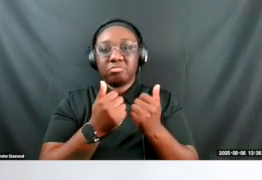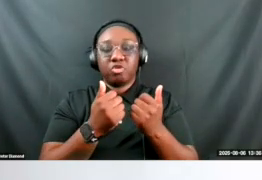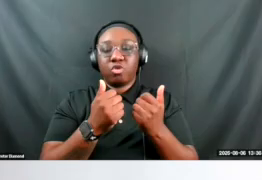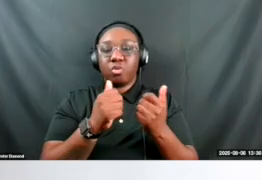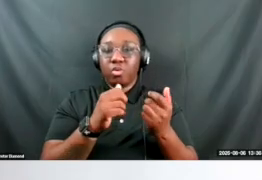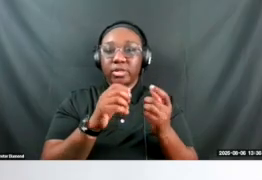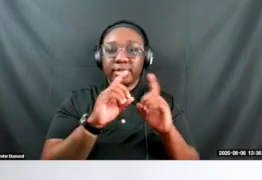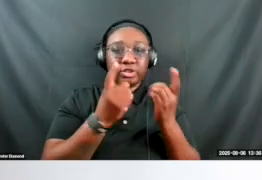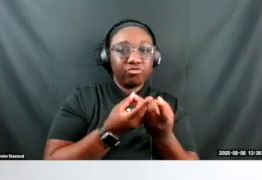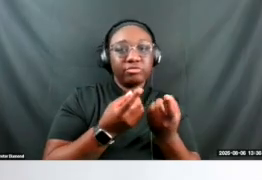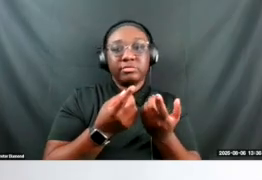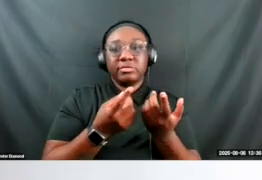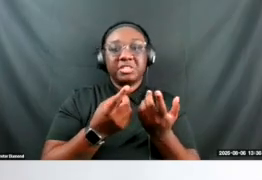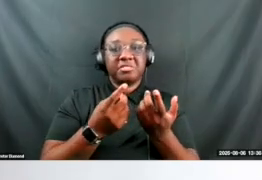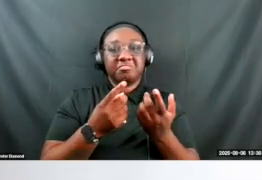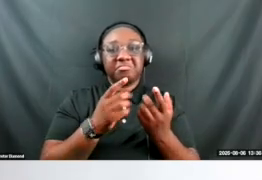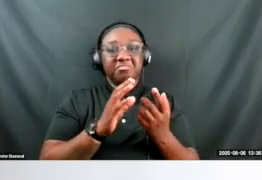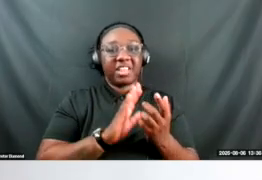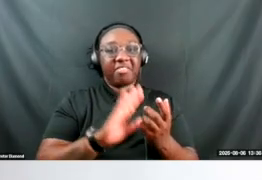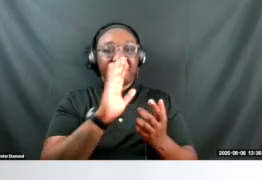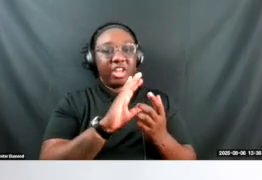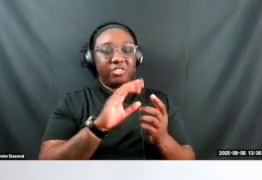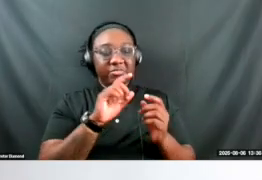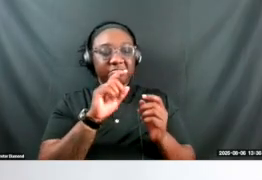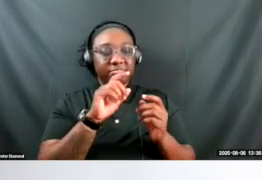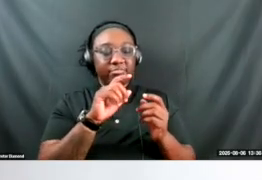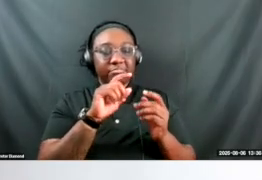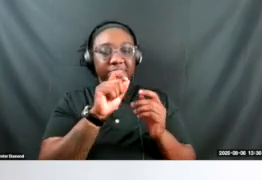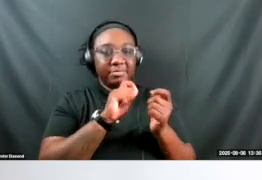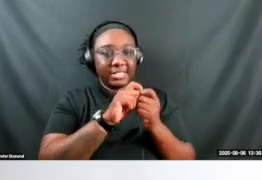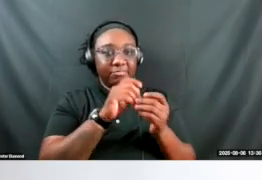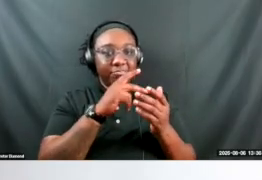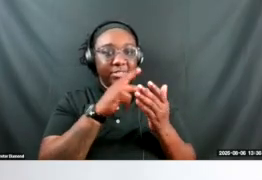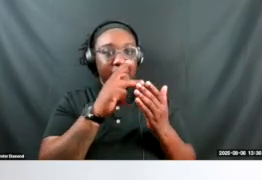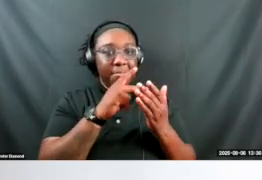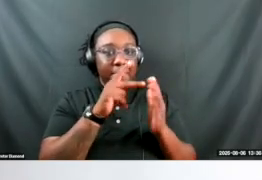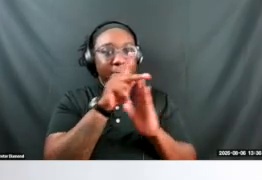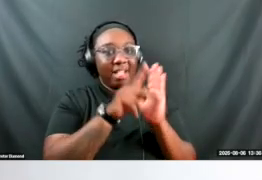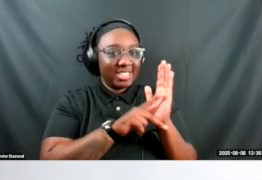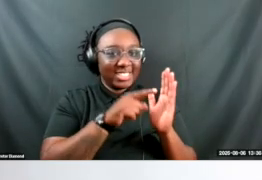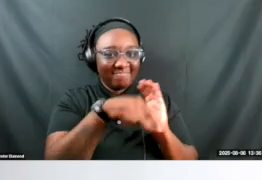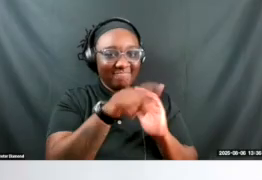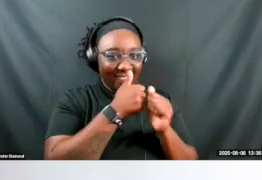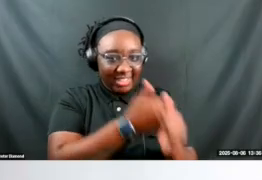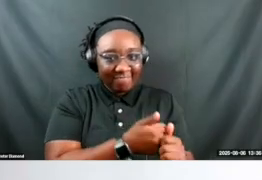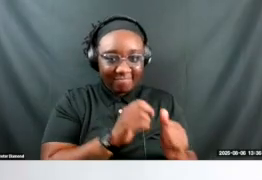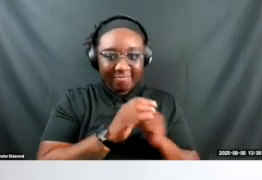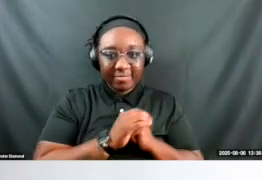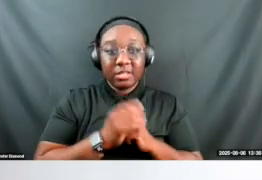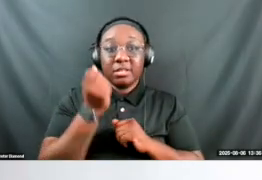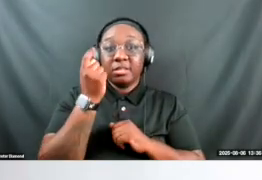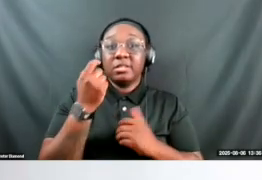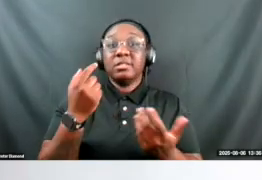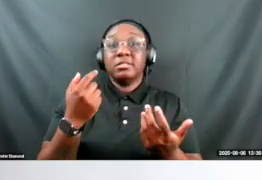general support for this recommendation, but that we need to ensure administrators have the flexibility to seek additional documentation for